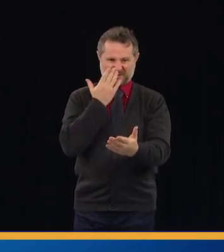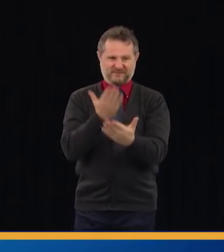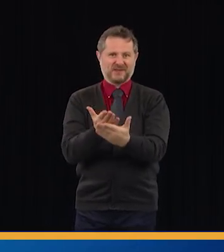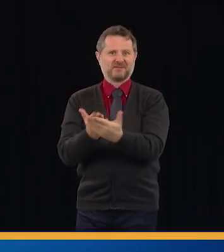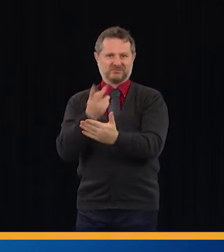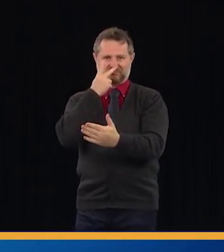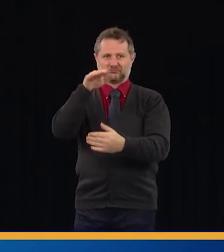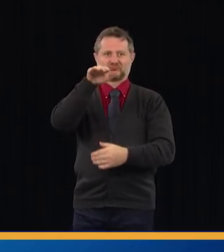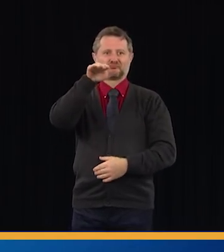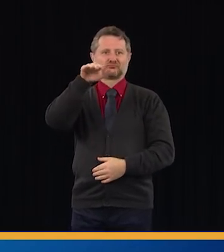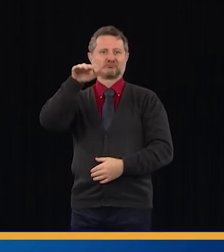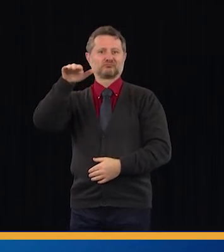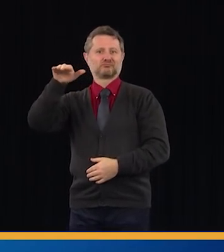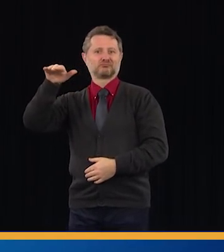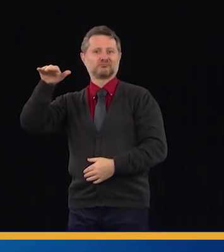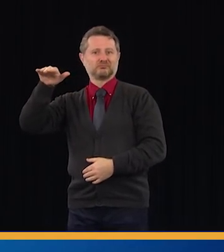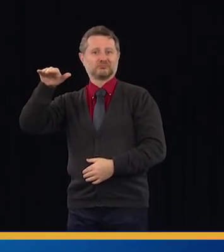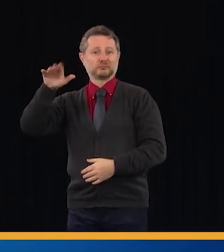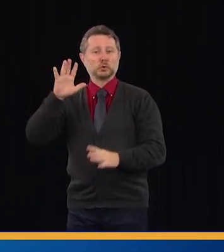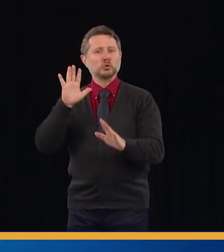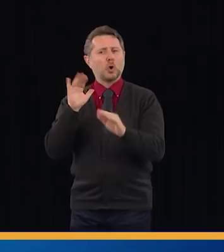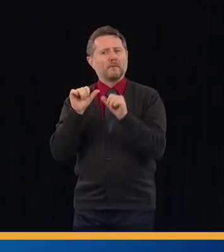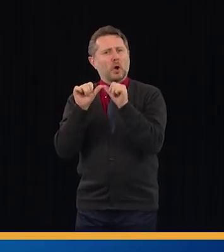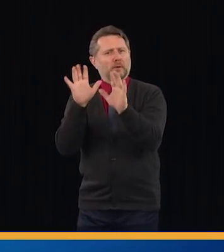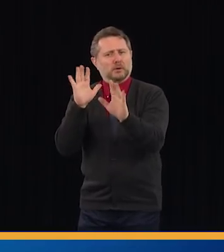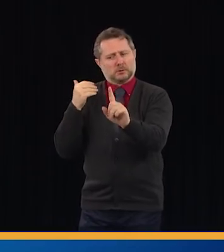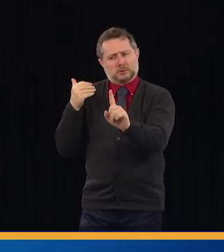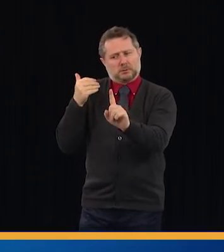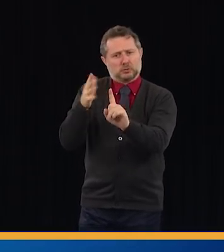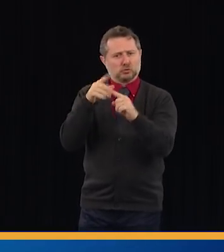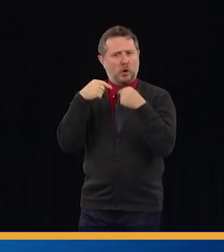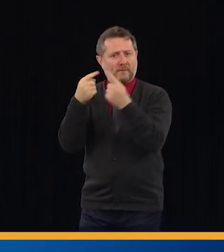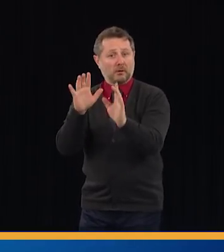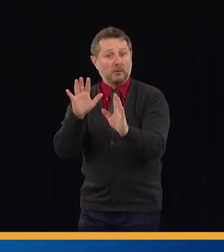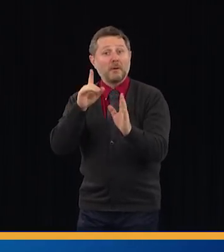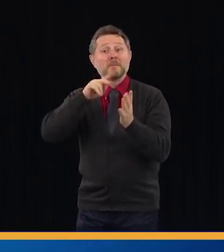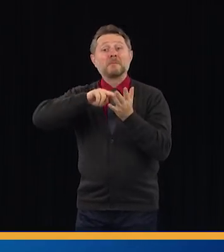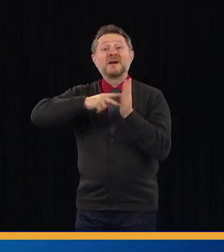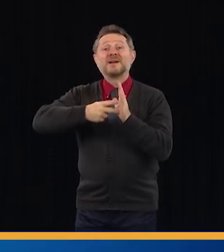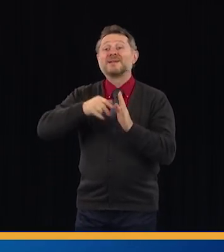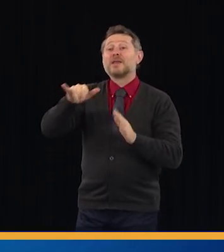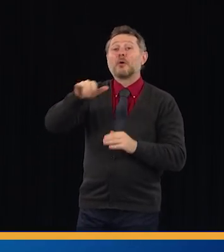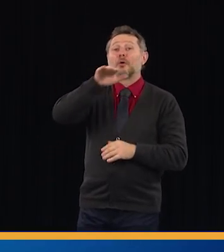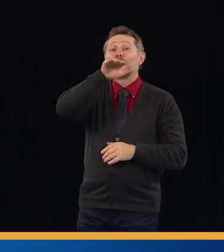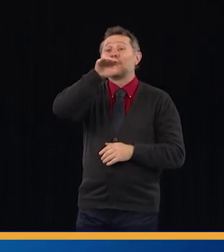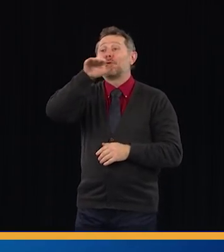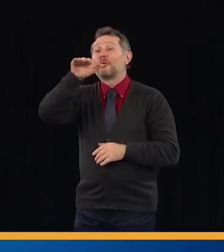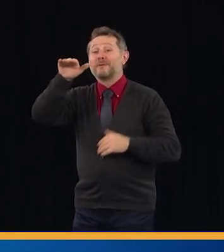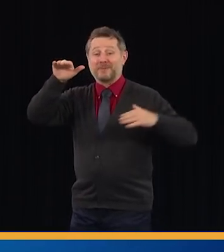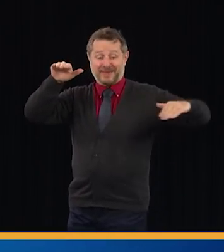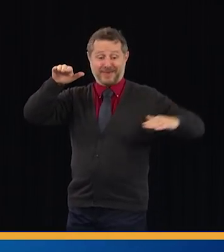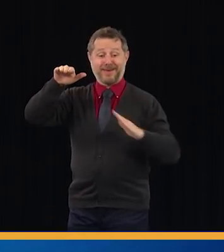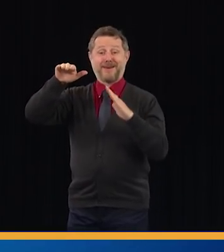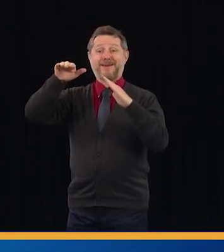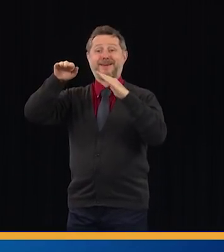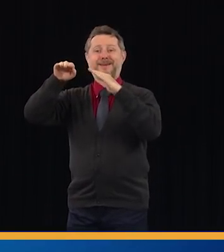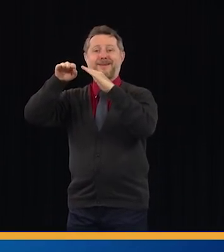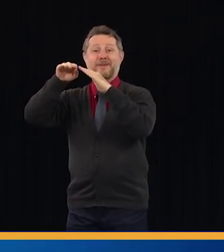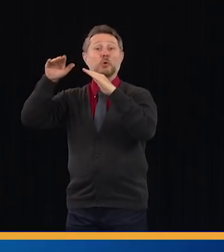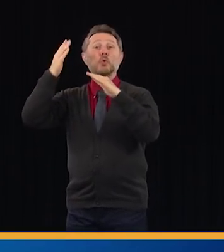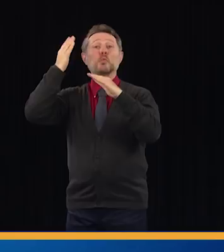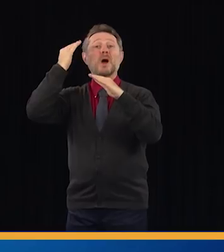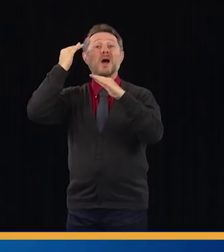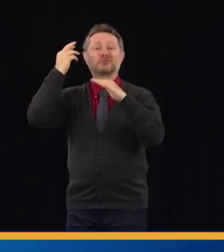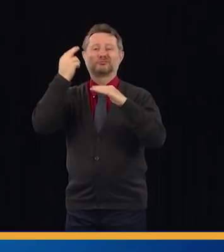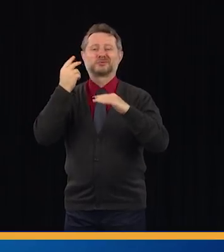So far, meaning what? Meaning that curve is flattening because we are flattening the curve